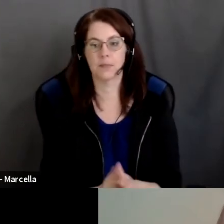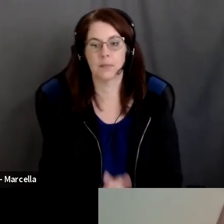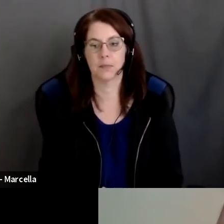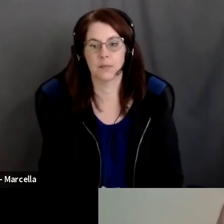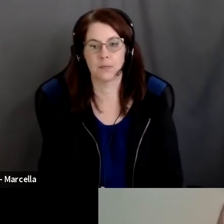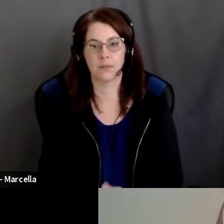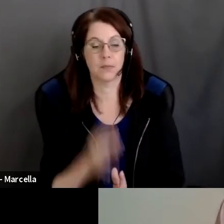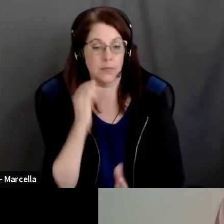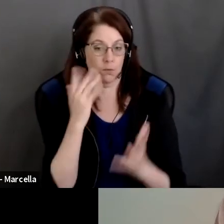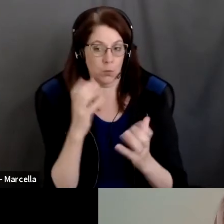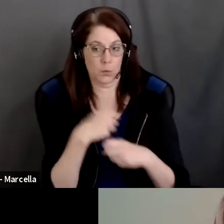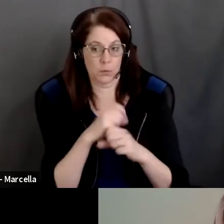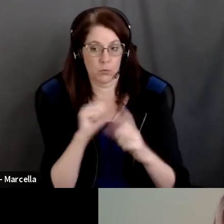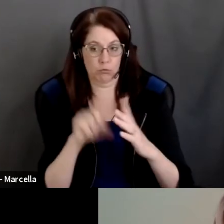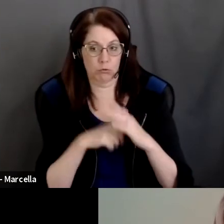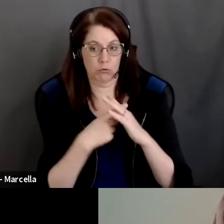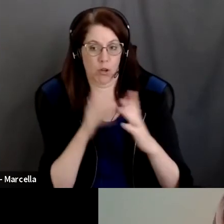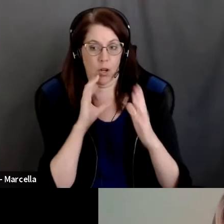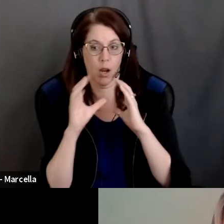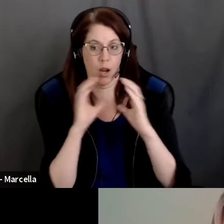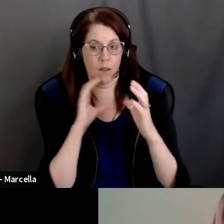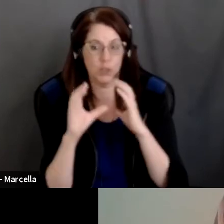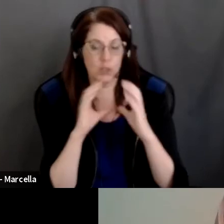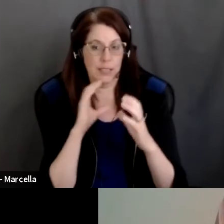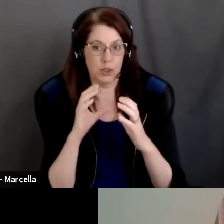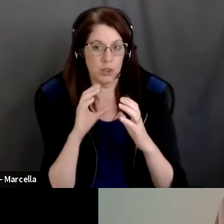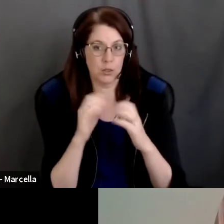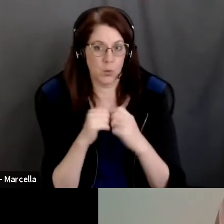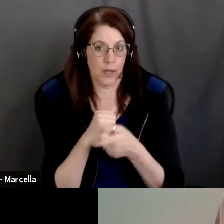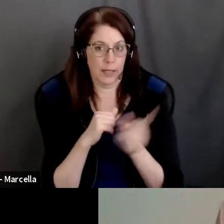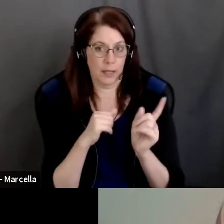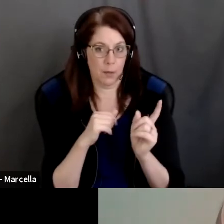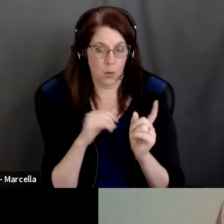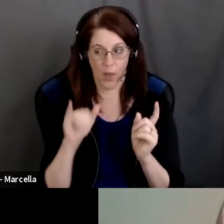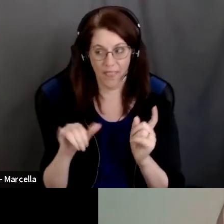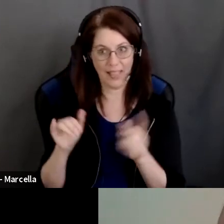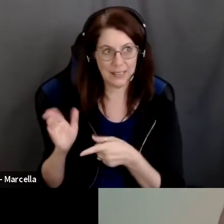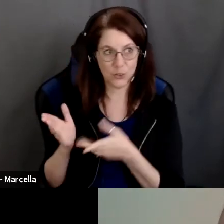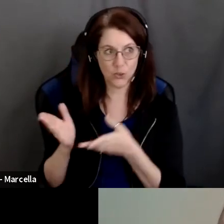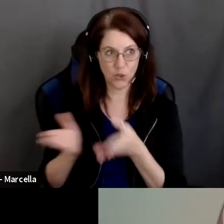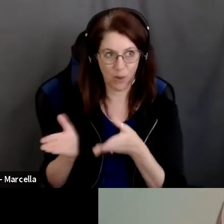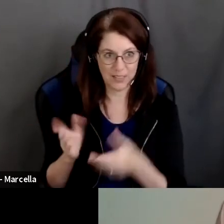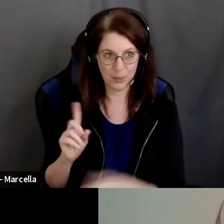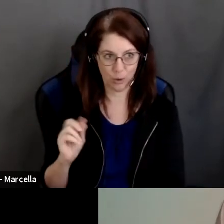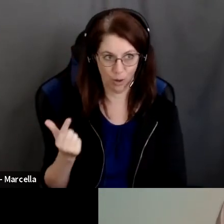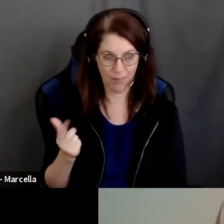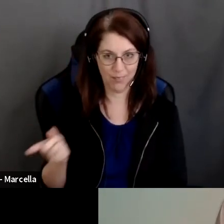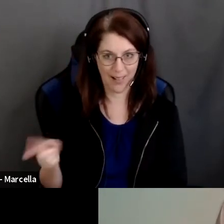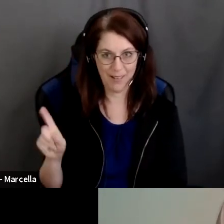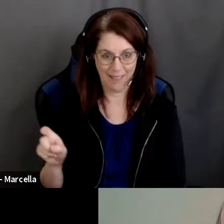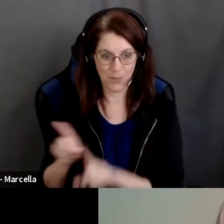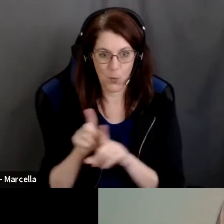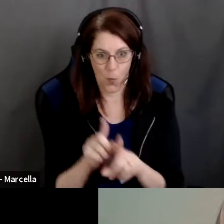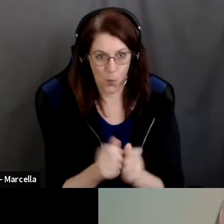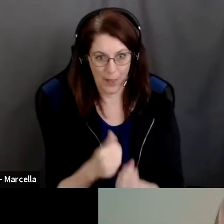make a conversation, start a conversation with them about, well, these are service dogs. They've got to go with